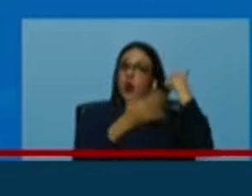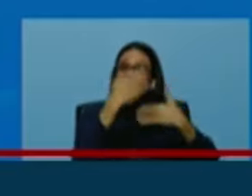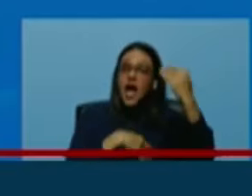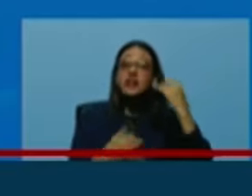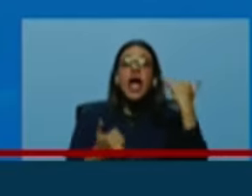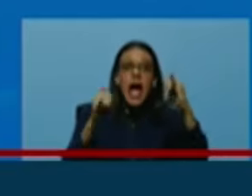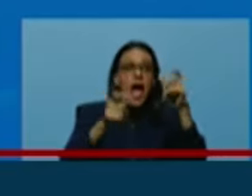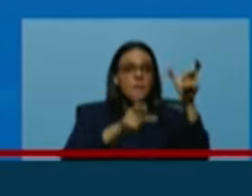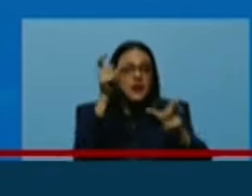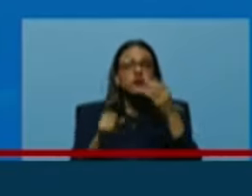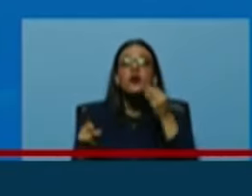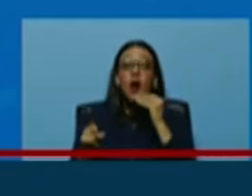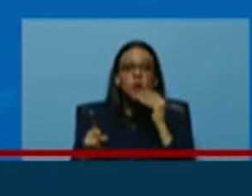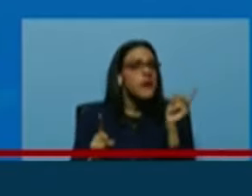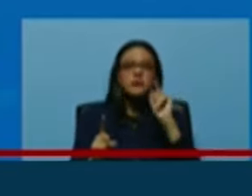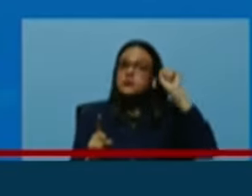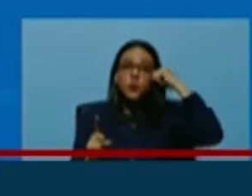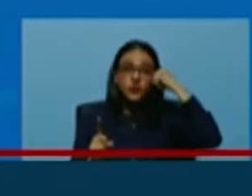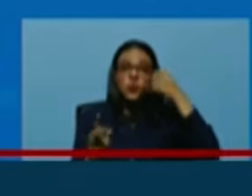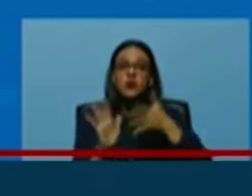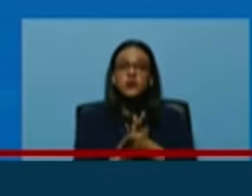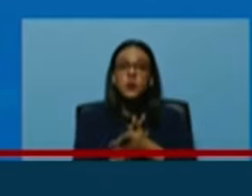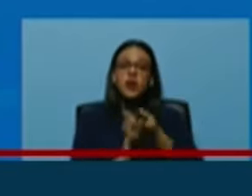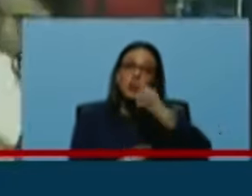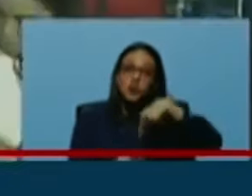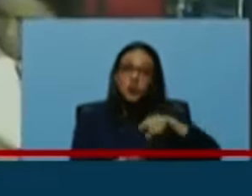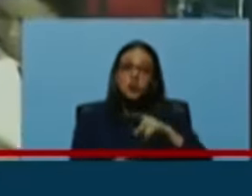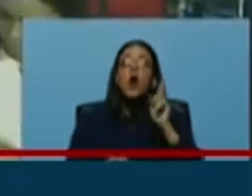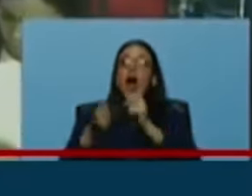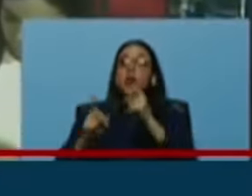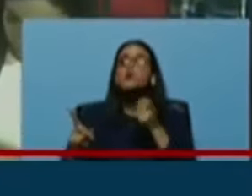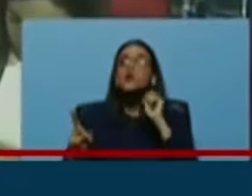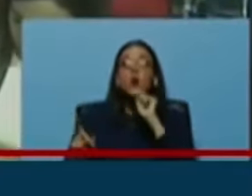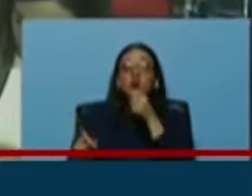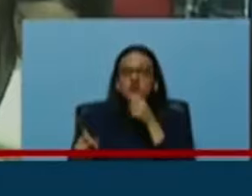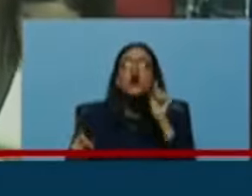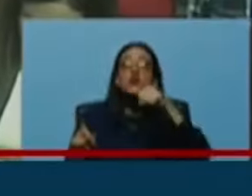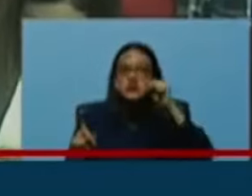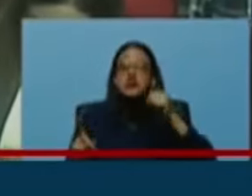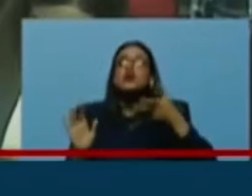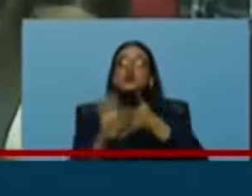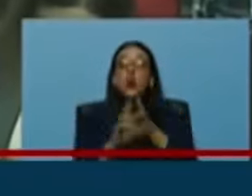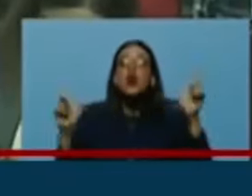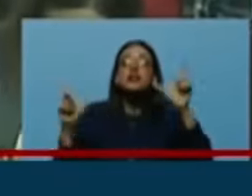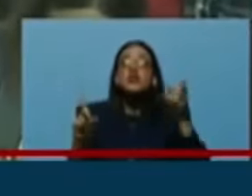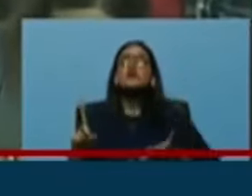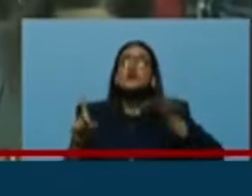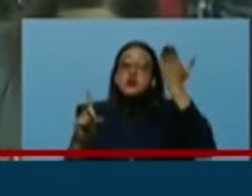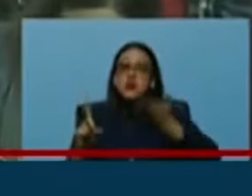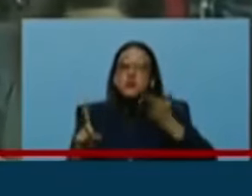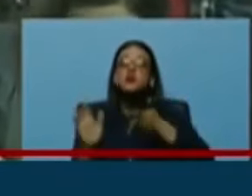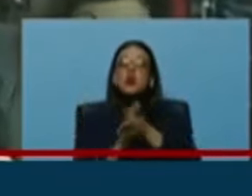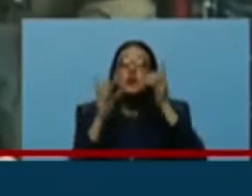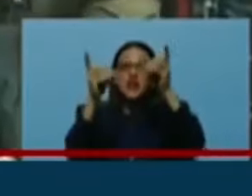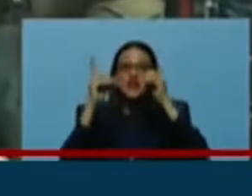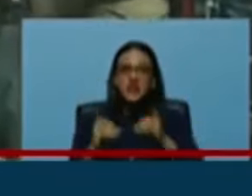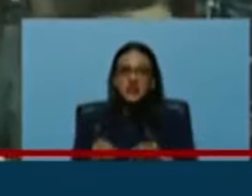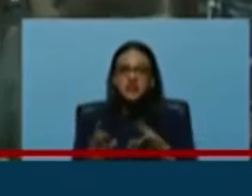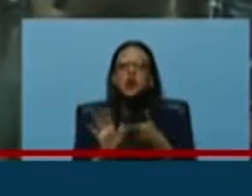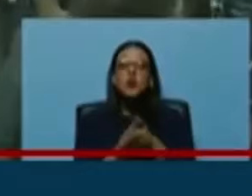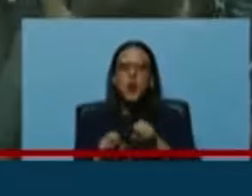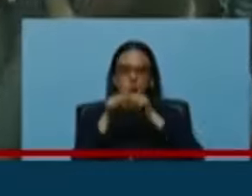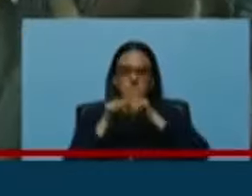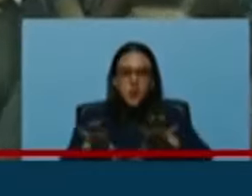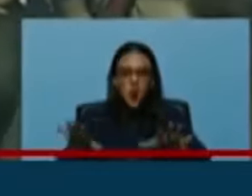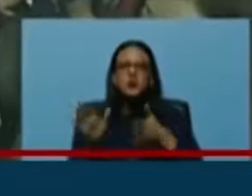Grenada, Saint Lucia, as well as the President of Bolivia, Cuba, Nicaragua, and Venezuela. During the summit, President Nicolas Maduro thanked the representatives of the member